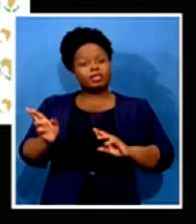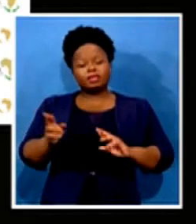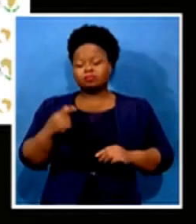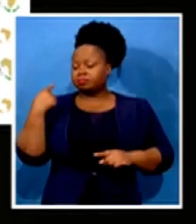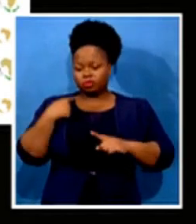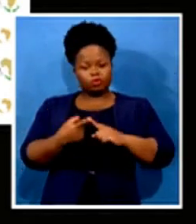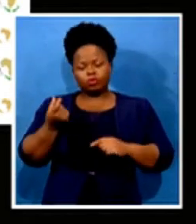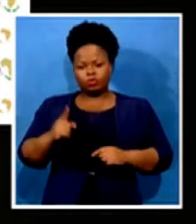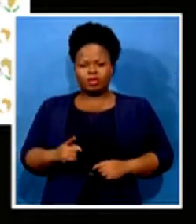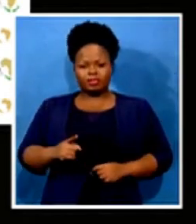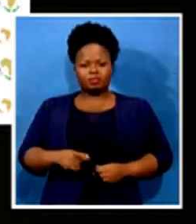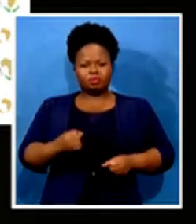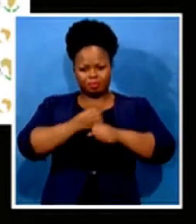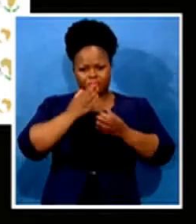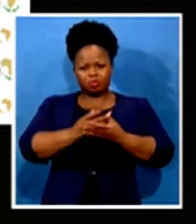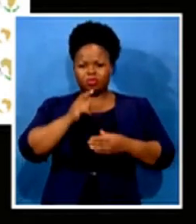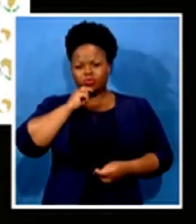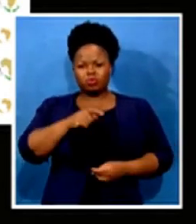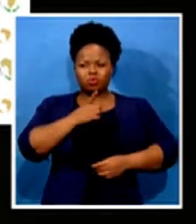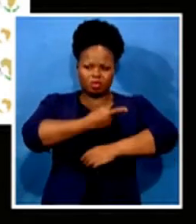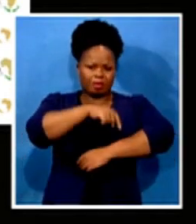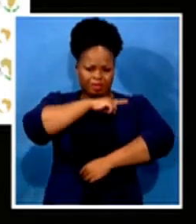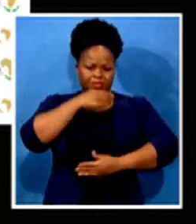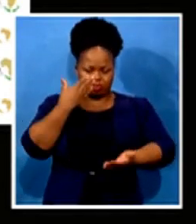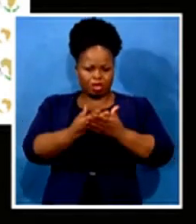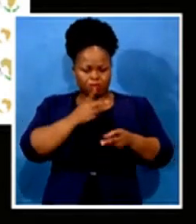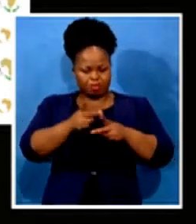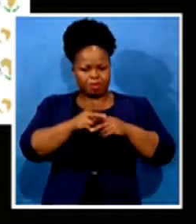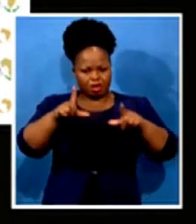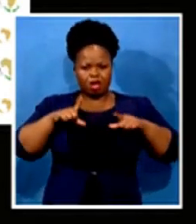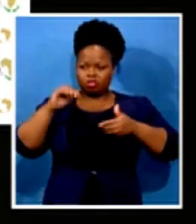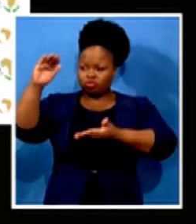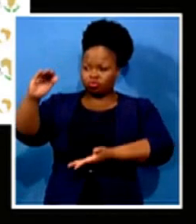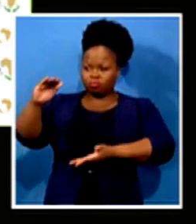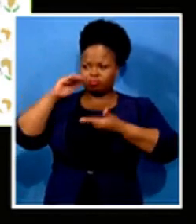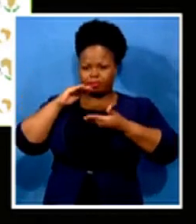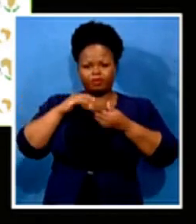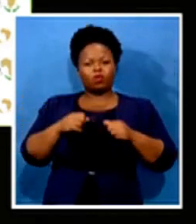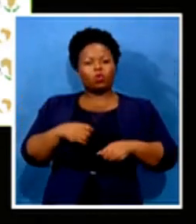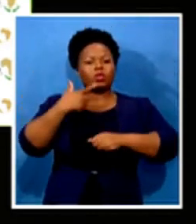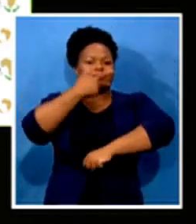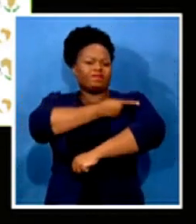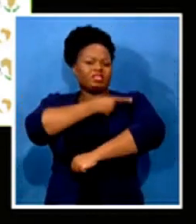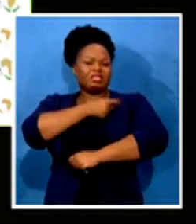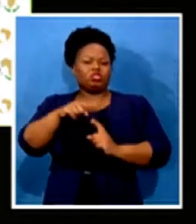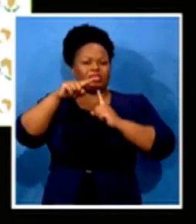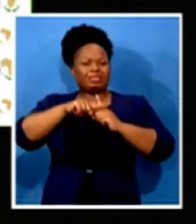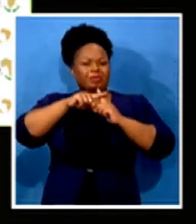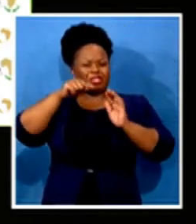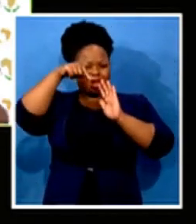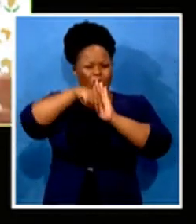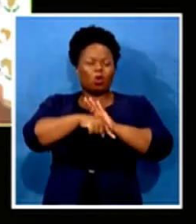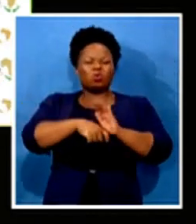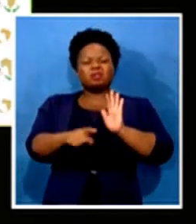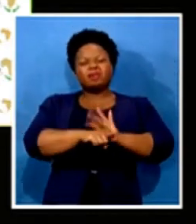have the capacity to receive those vaccinations? I think countries are using all kinds